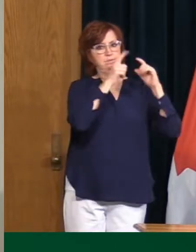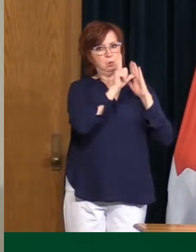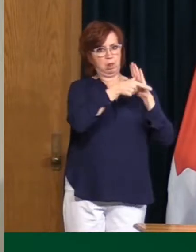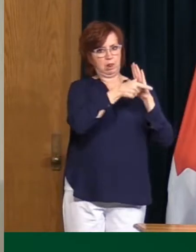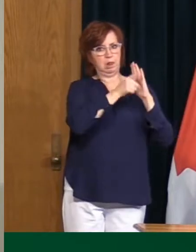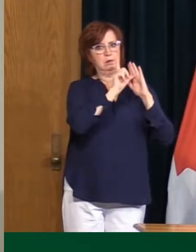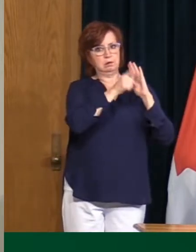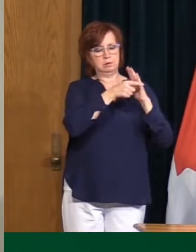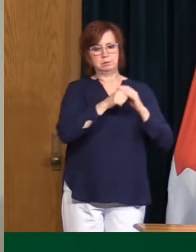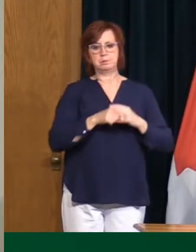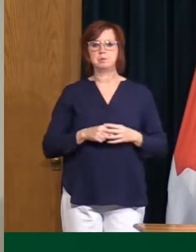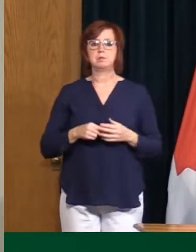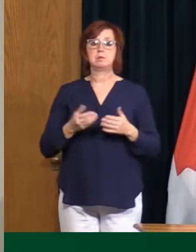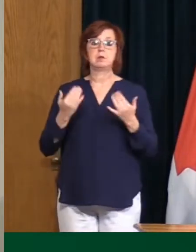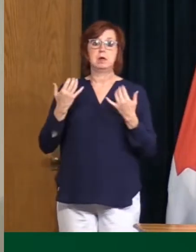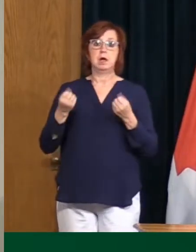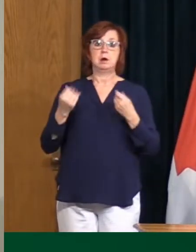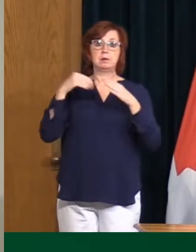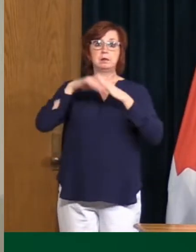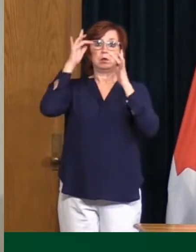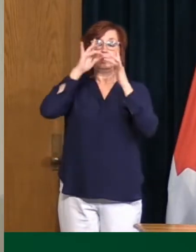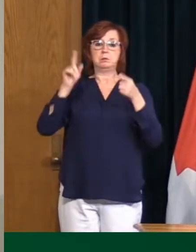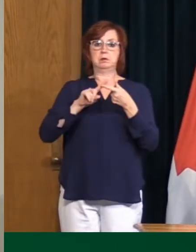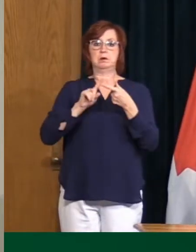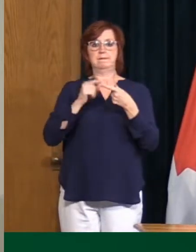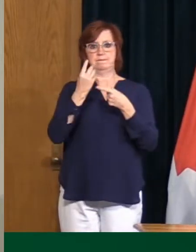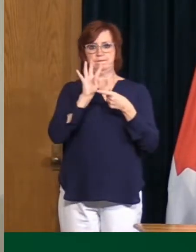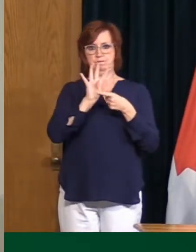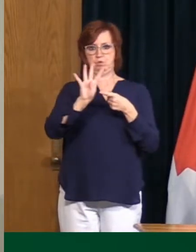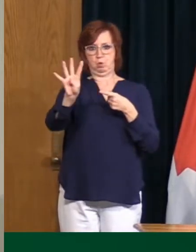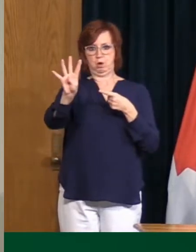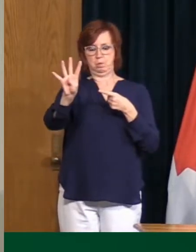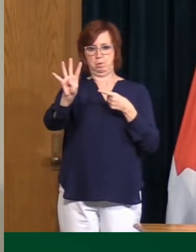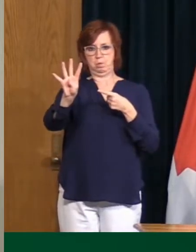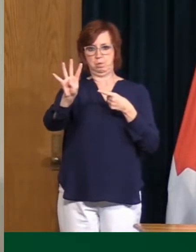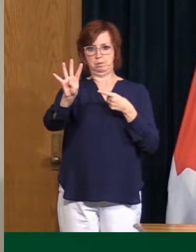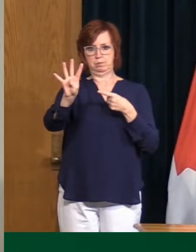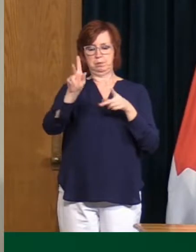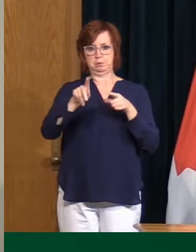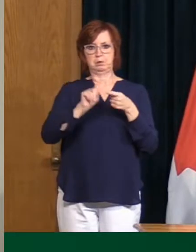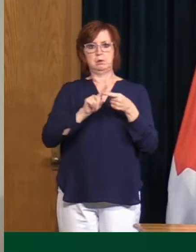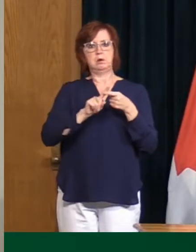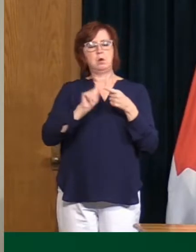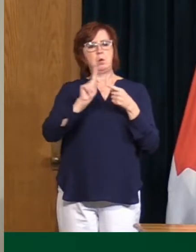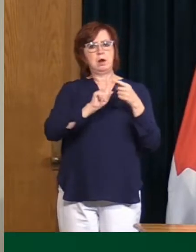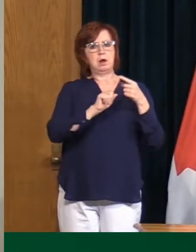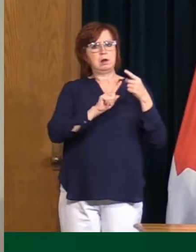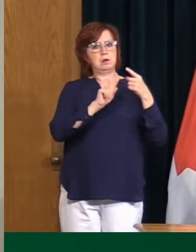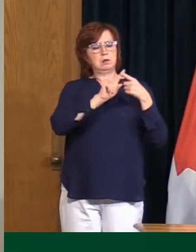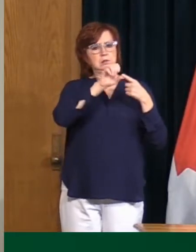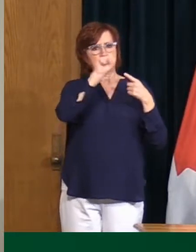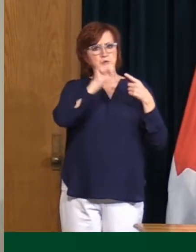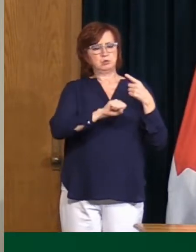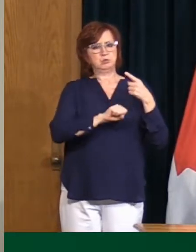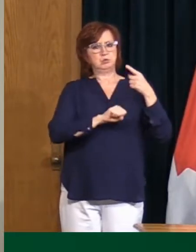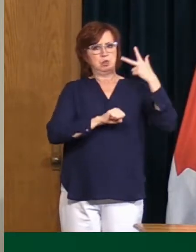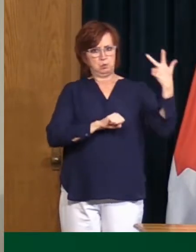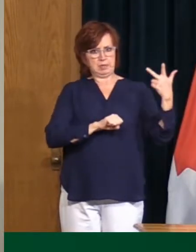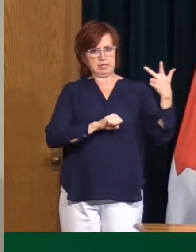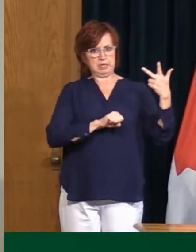Currently, there are 4 people in hospital. 1 is receiving inpatient care in Saskatoon, and 3 are in intensive care in Saskatoon.